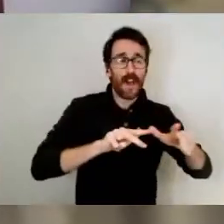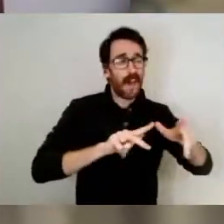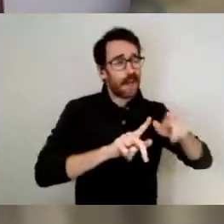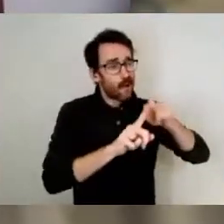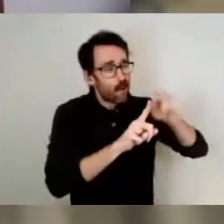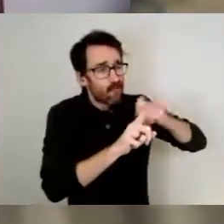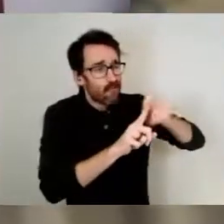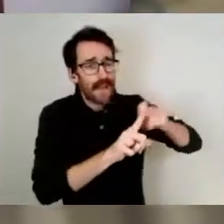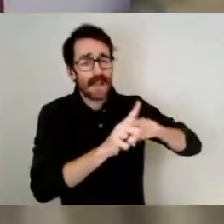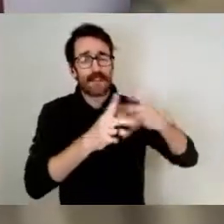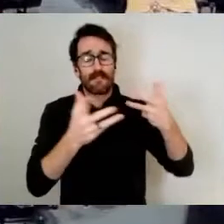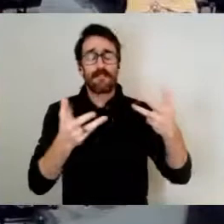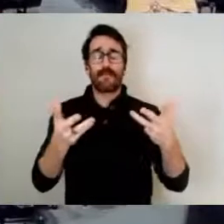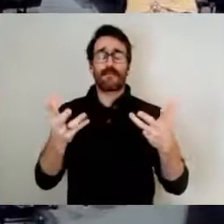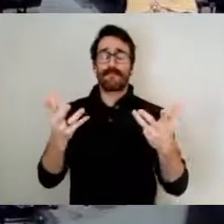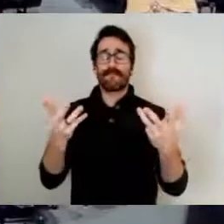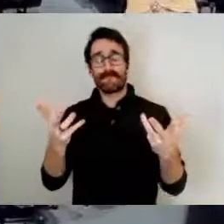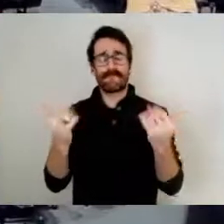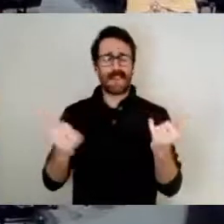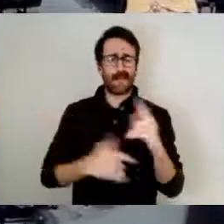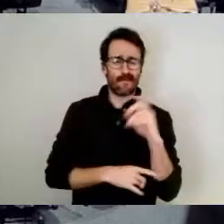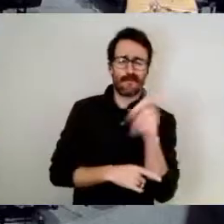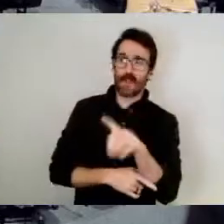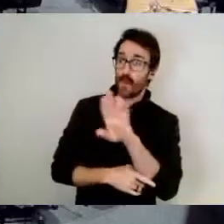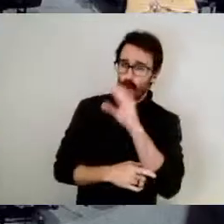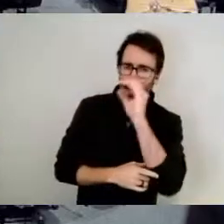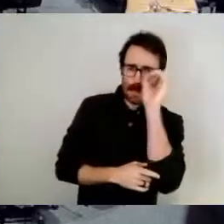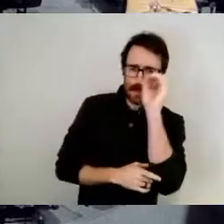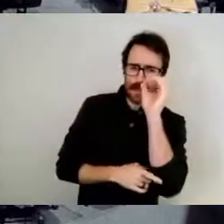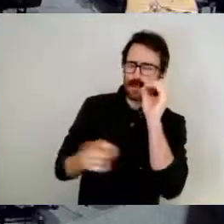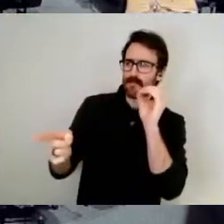this demonstration. And